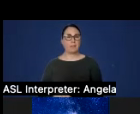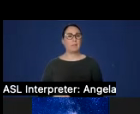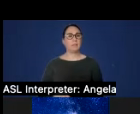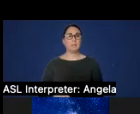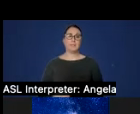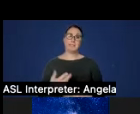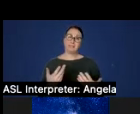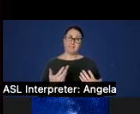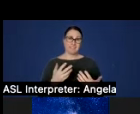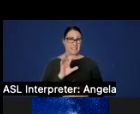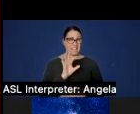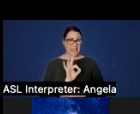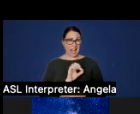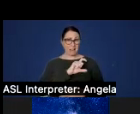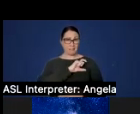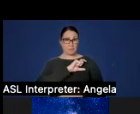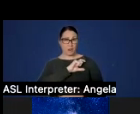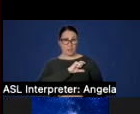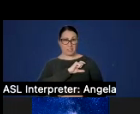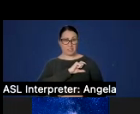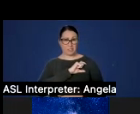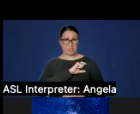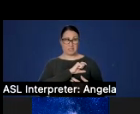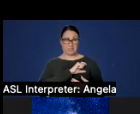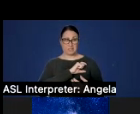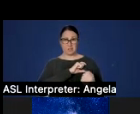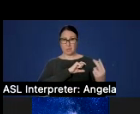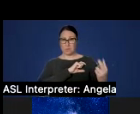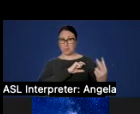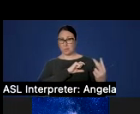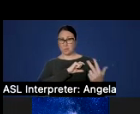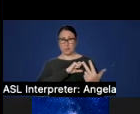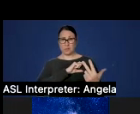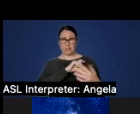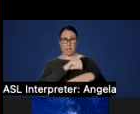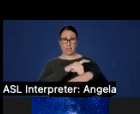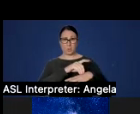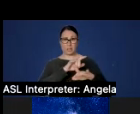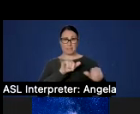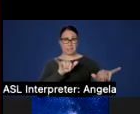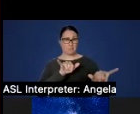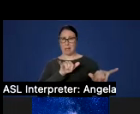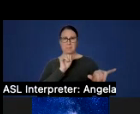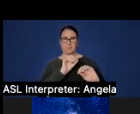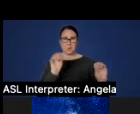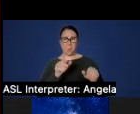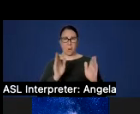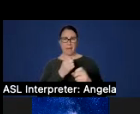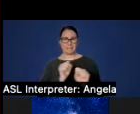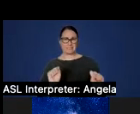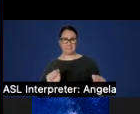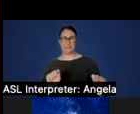9 patrol officers and only 2 or 3 officers on duty at a time. There's no way it's secure. There's people